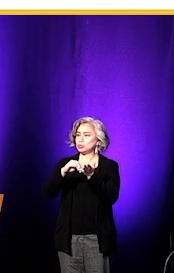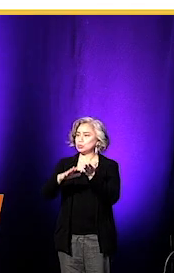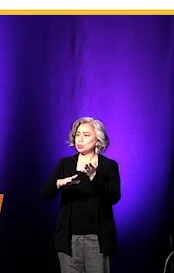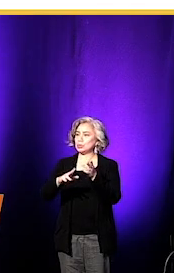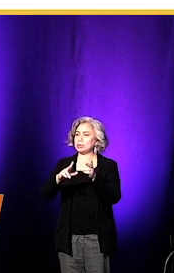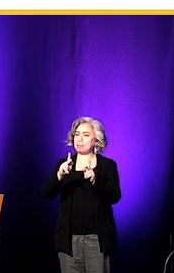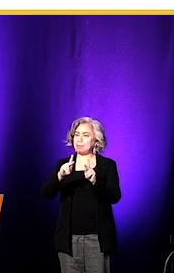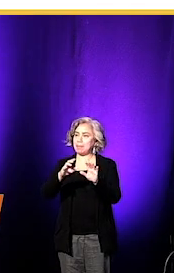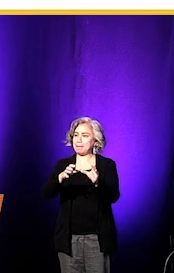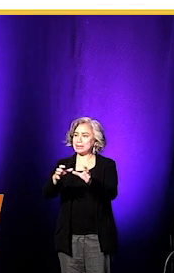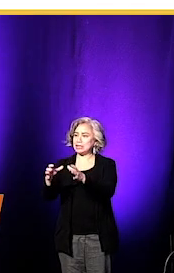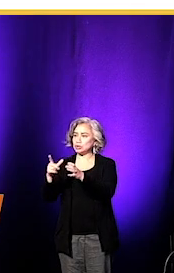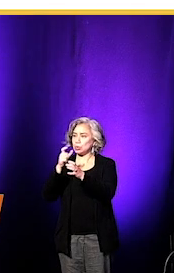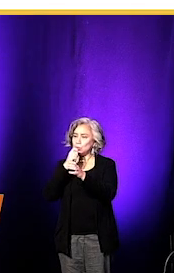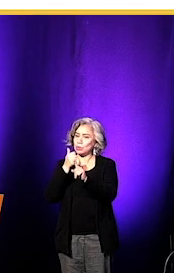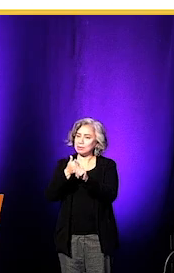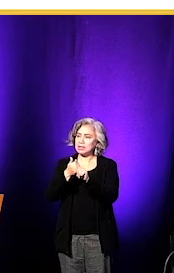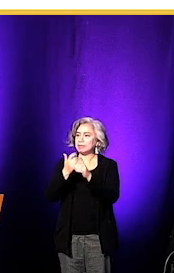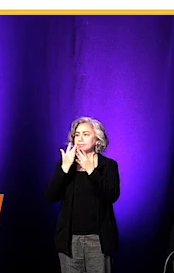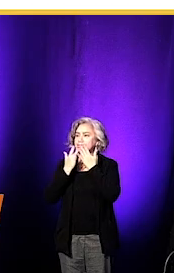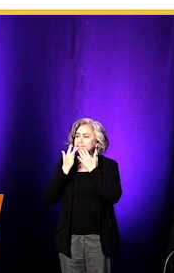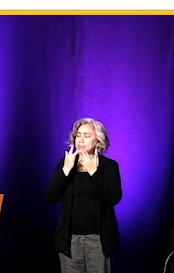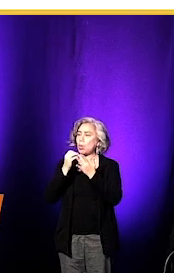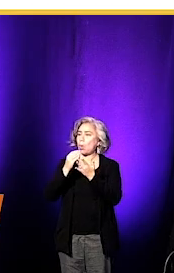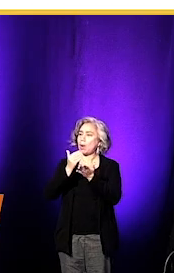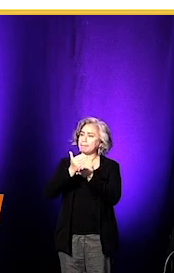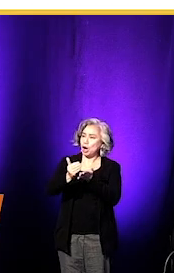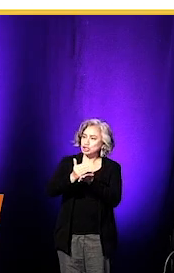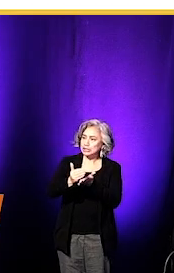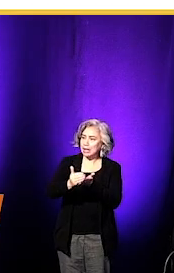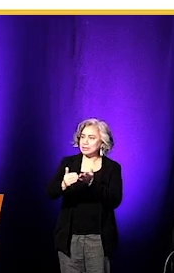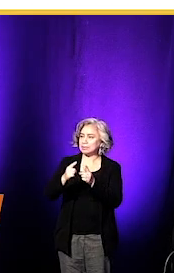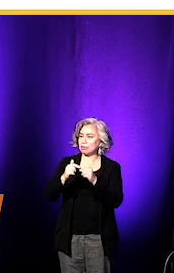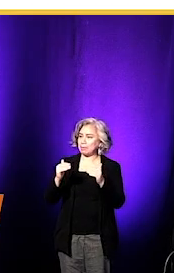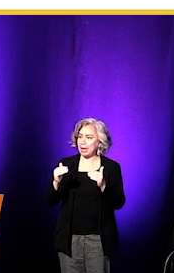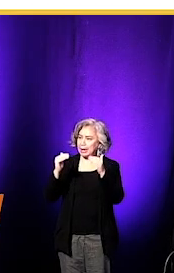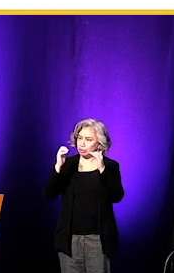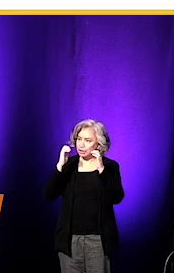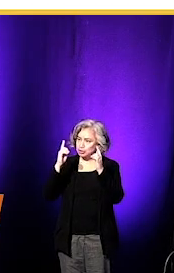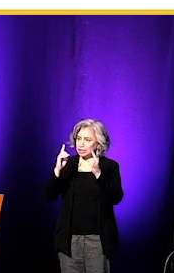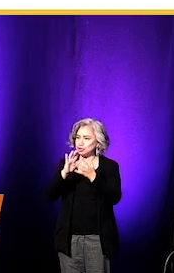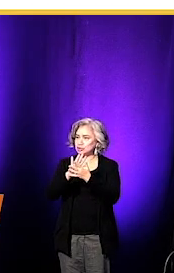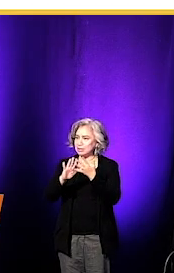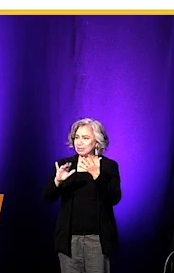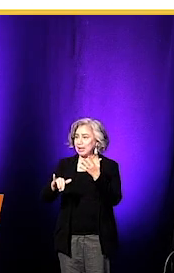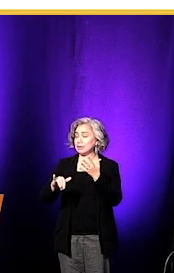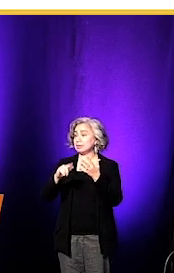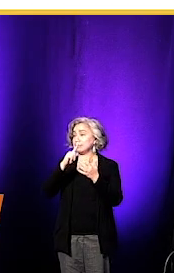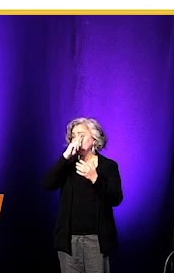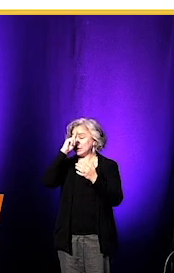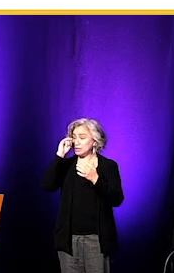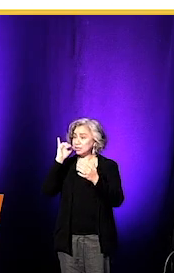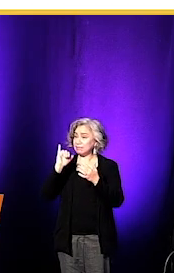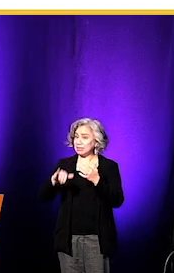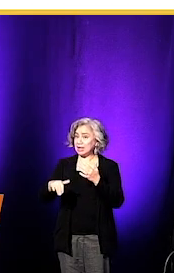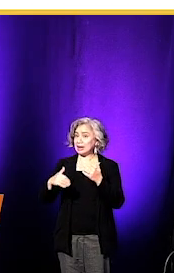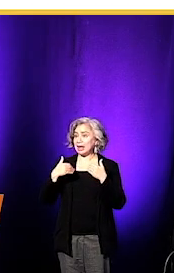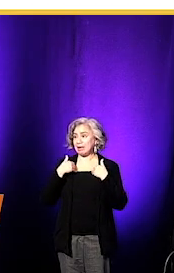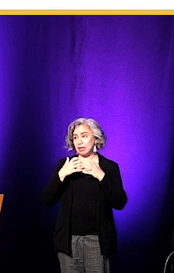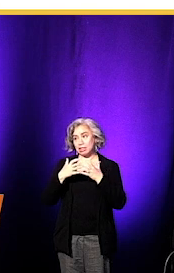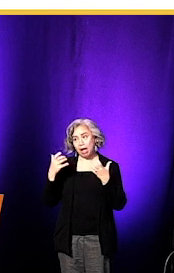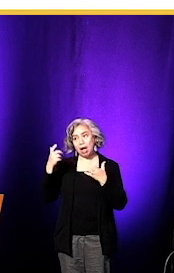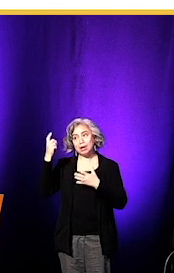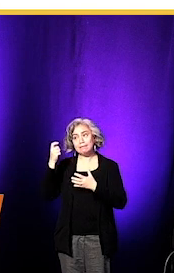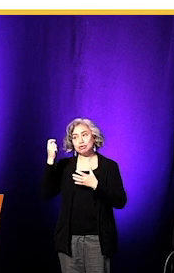that are very under-resourced, typically marginalized from higher education and such. And because of that, there's a lot of grants out there